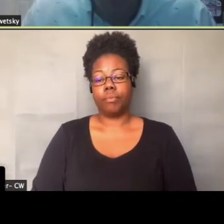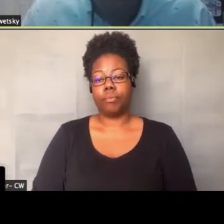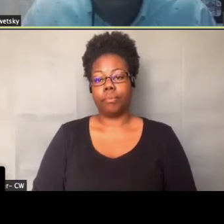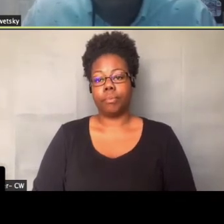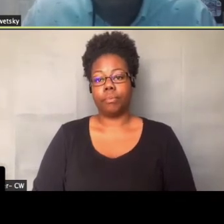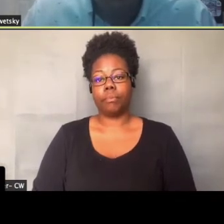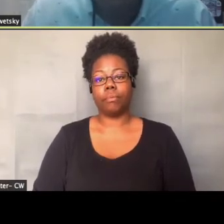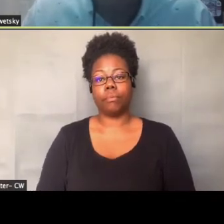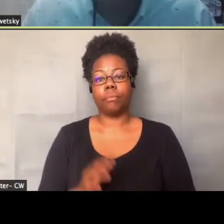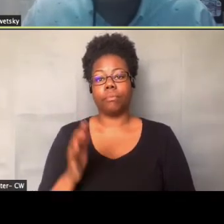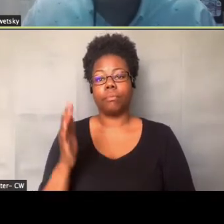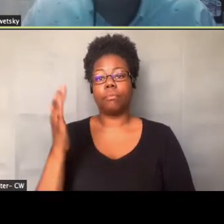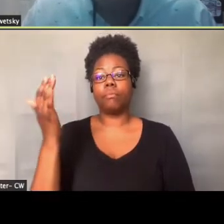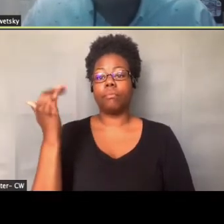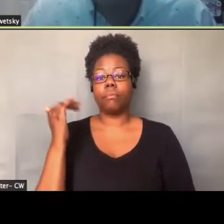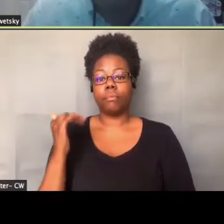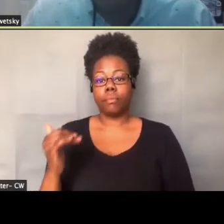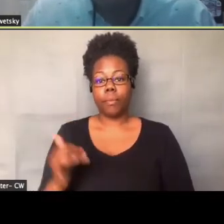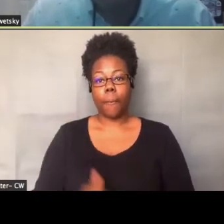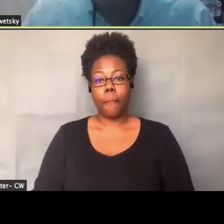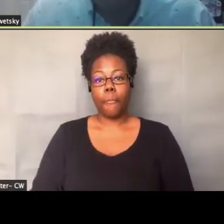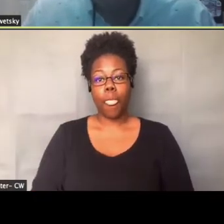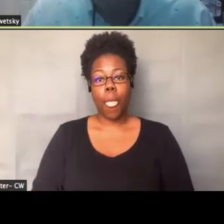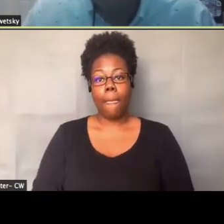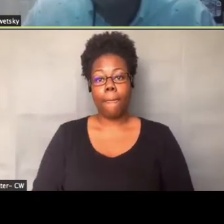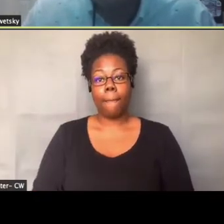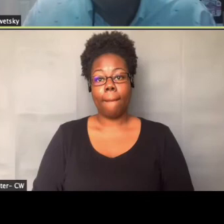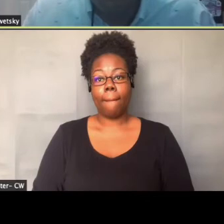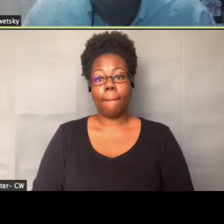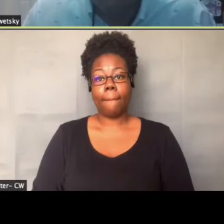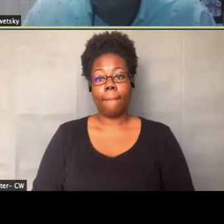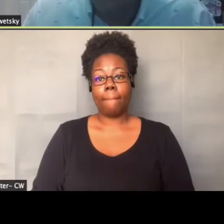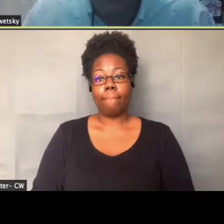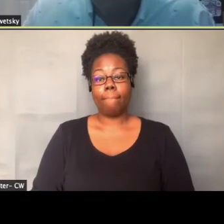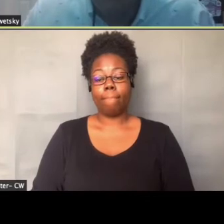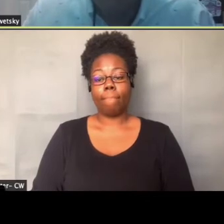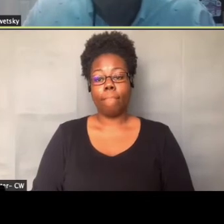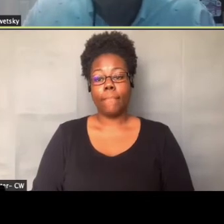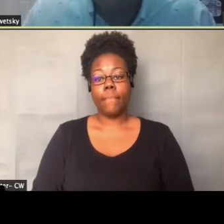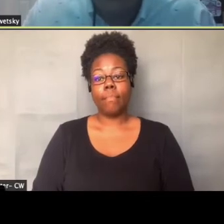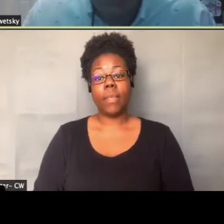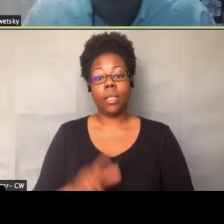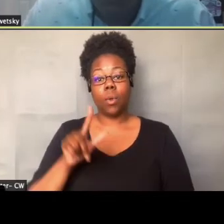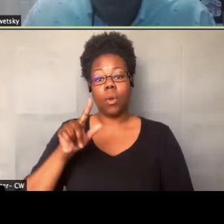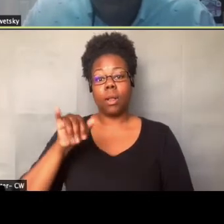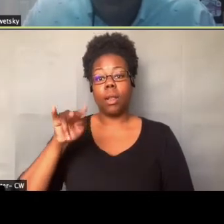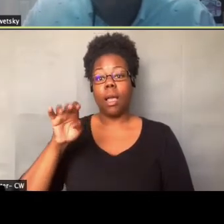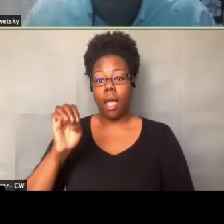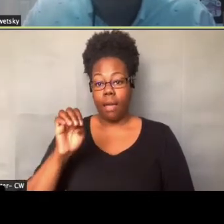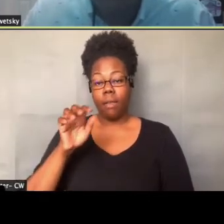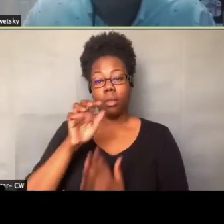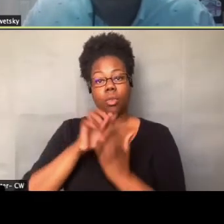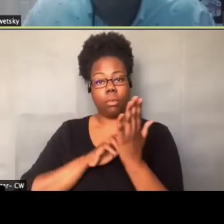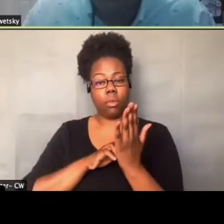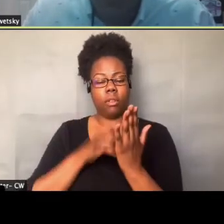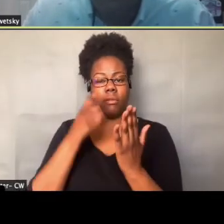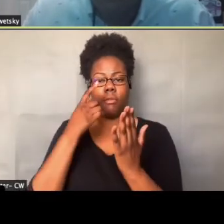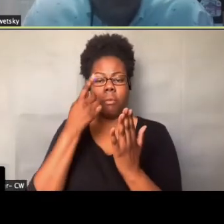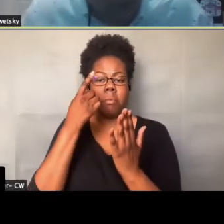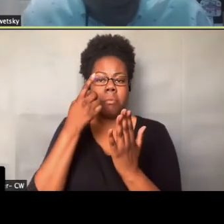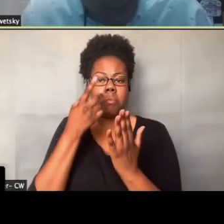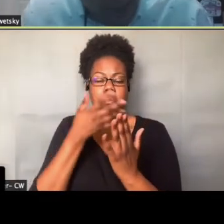There's also, so Live Transcribe is good for less than one person at a time. There's an app called Ava, which is for